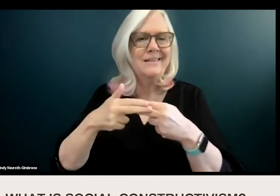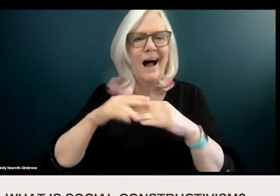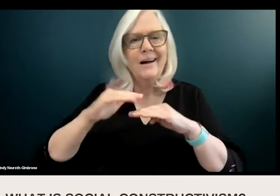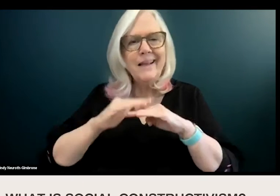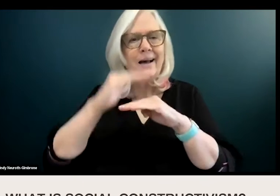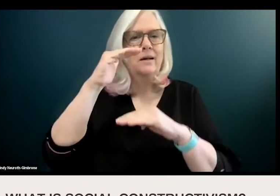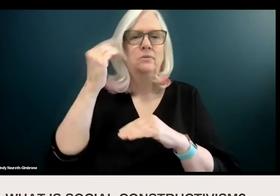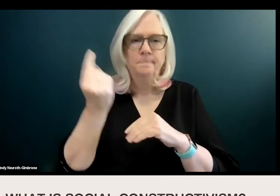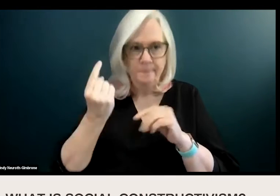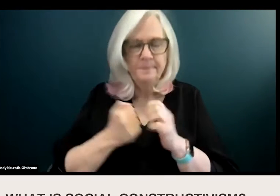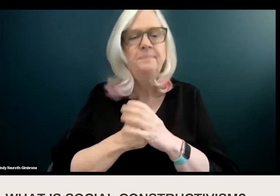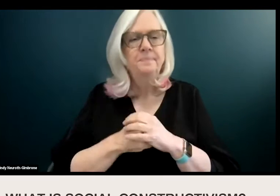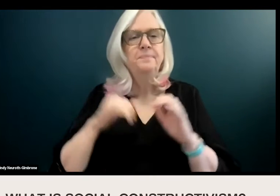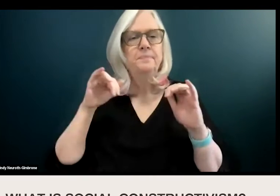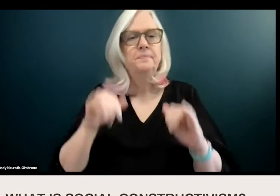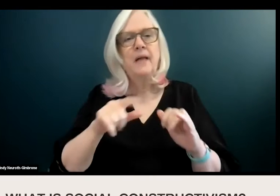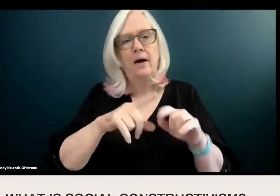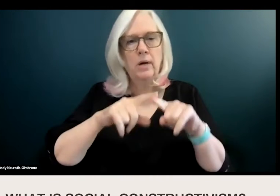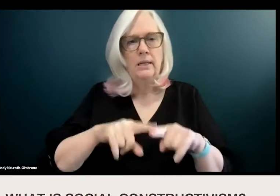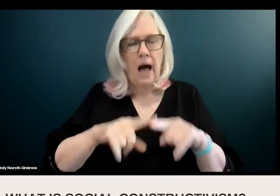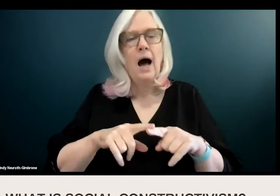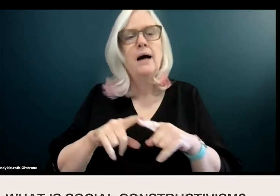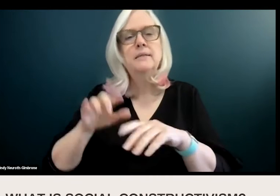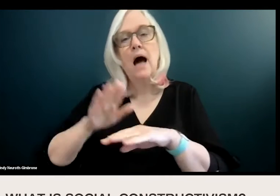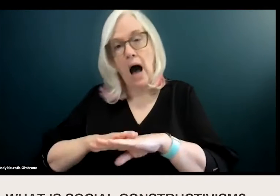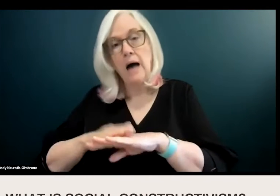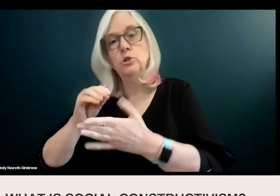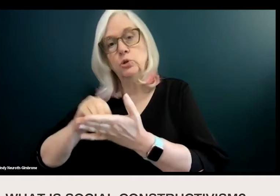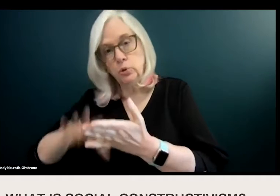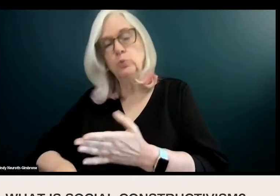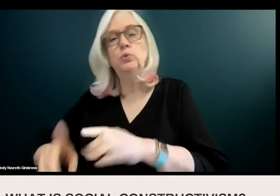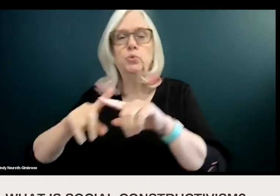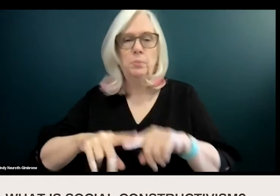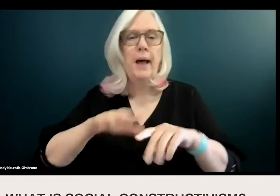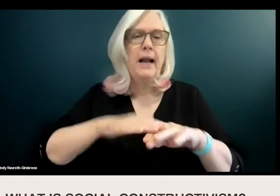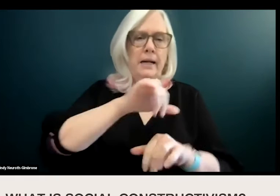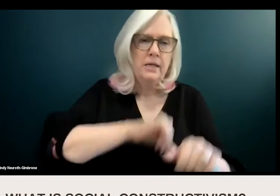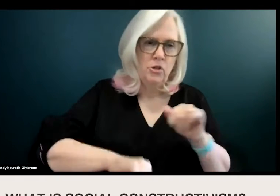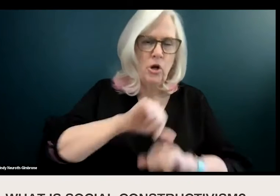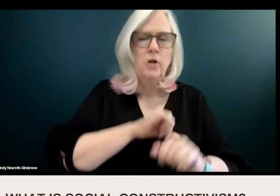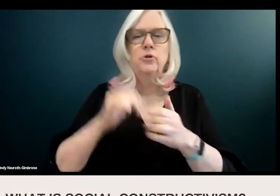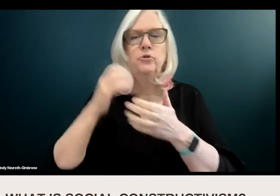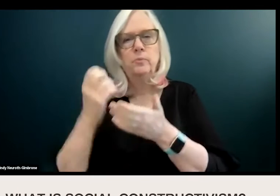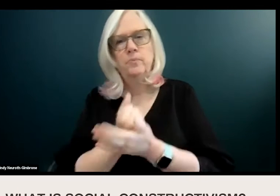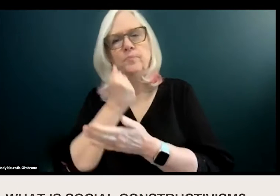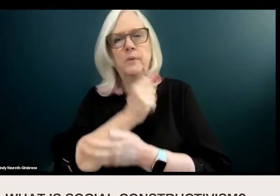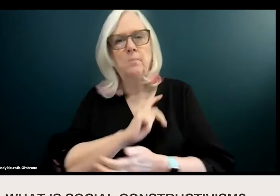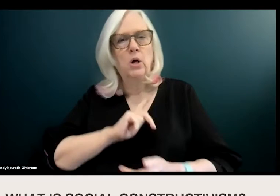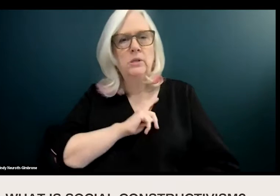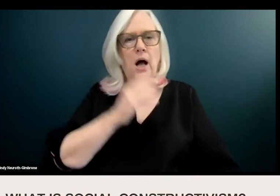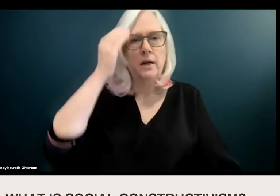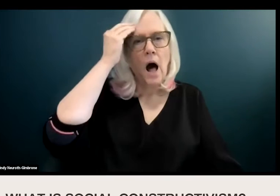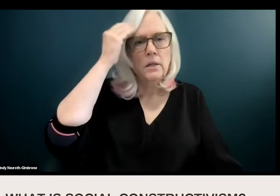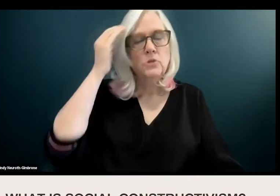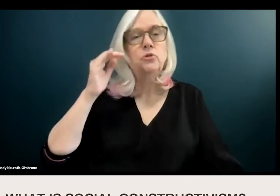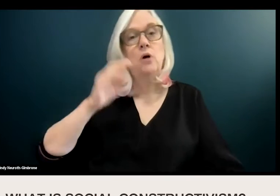it relies on each student really relying on each other to make the best use of personalized knowledge. Of course, this model